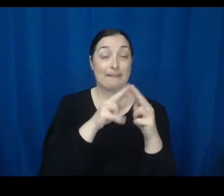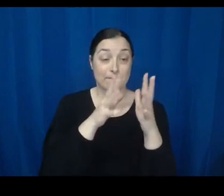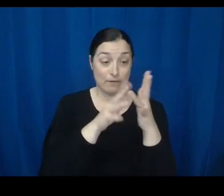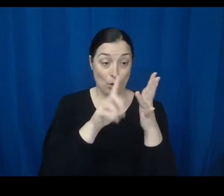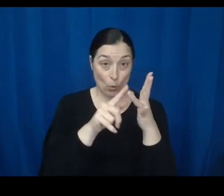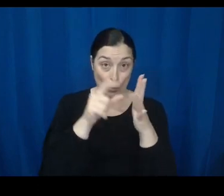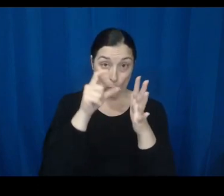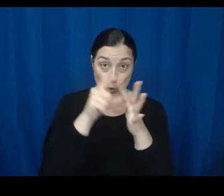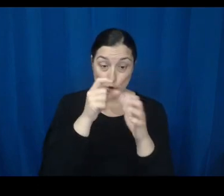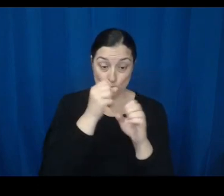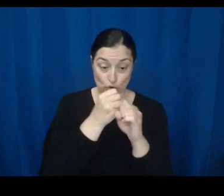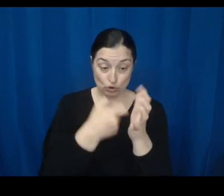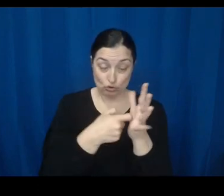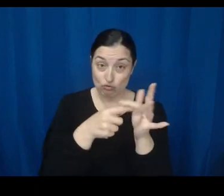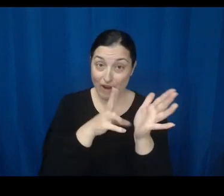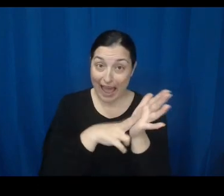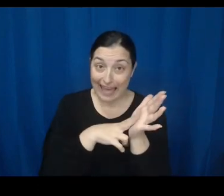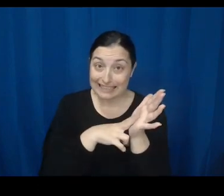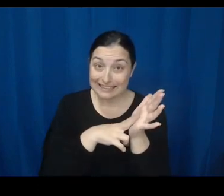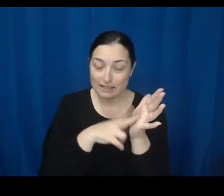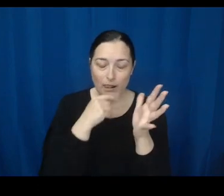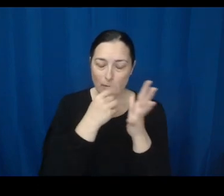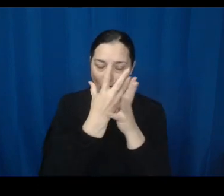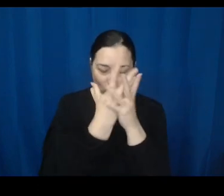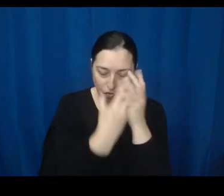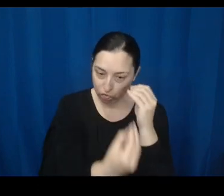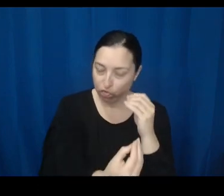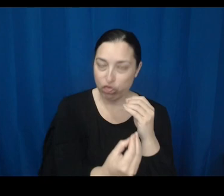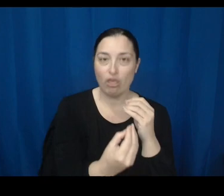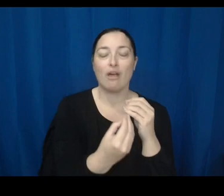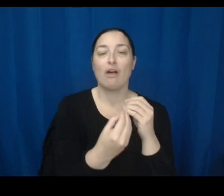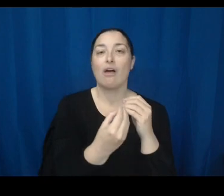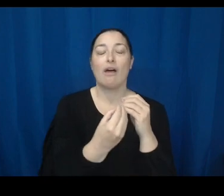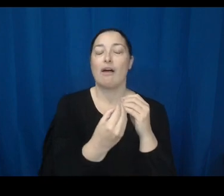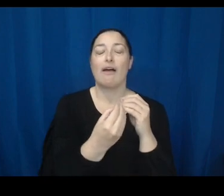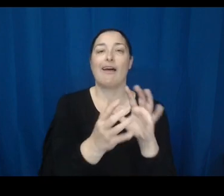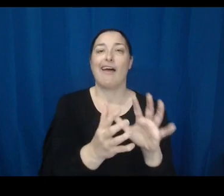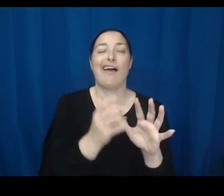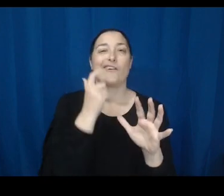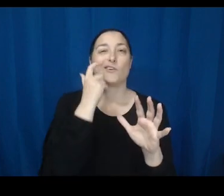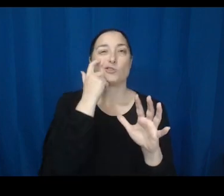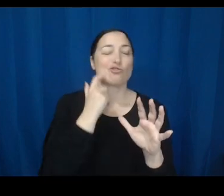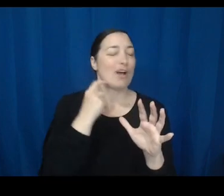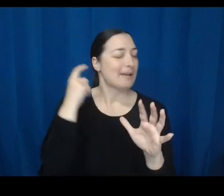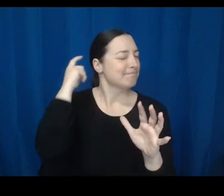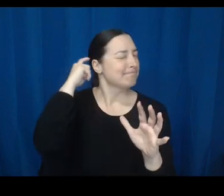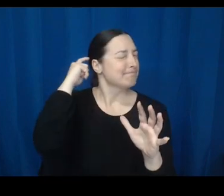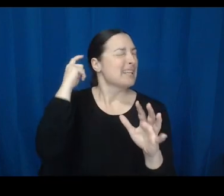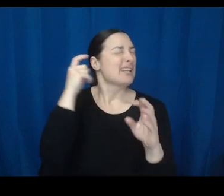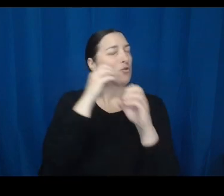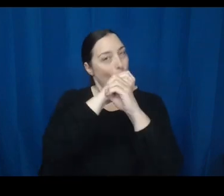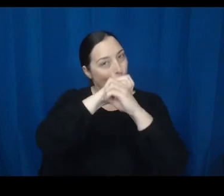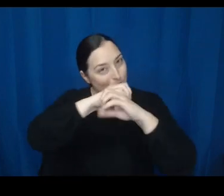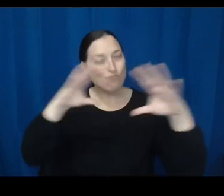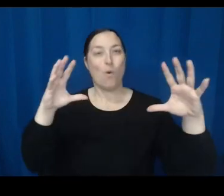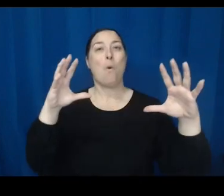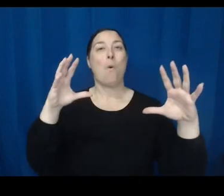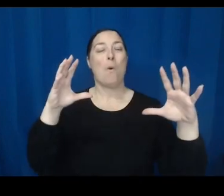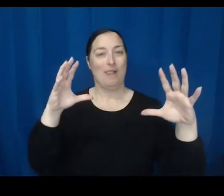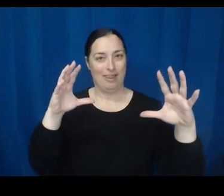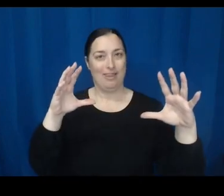or the stitching on the shirt, then you could just try to remind yourself of the overall form of the light and